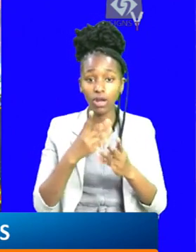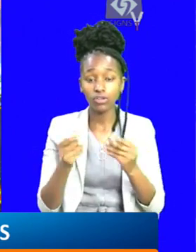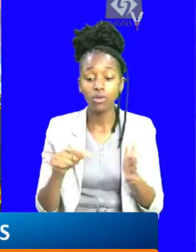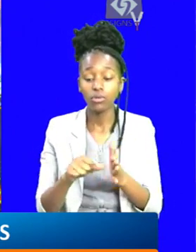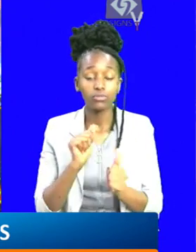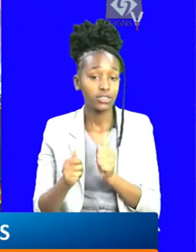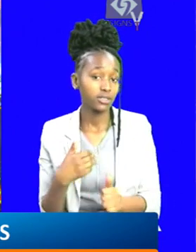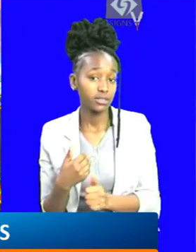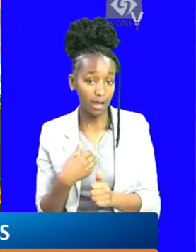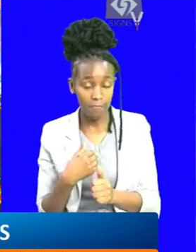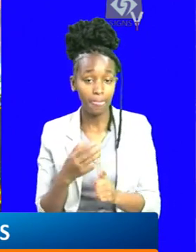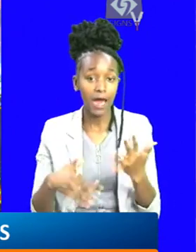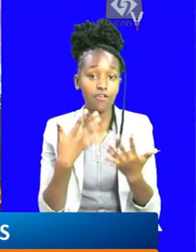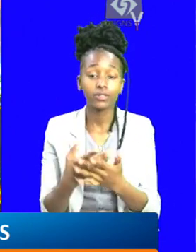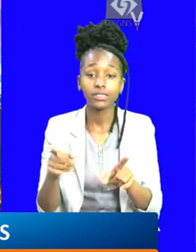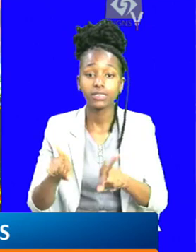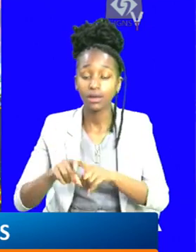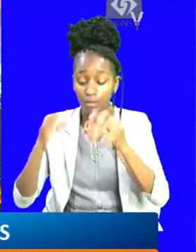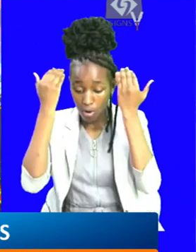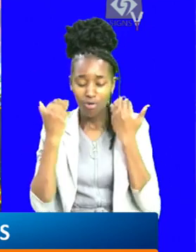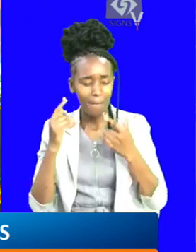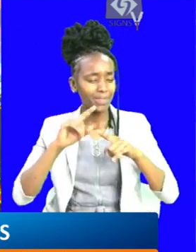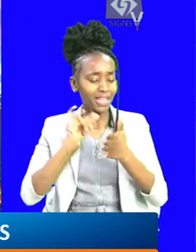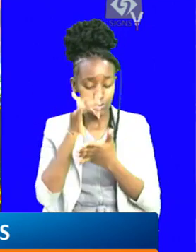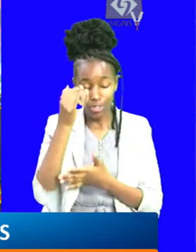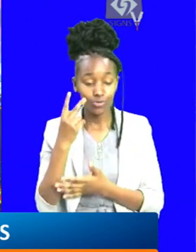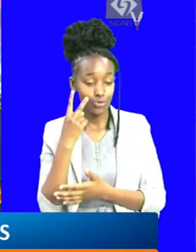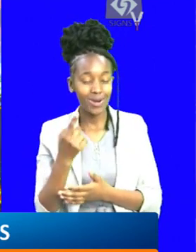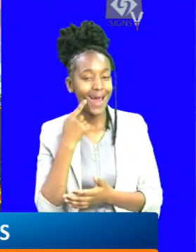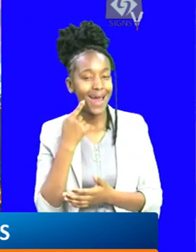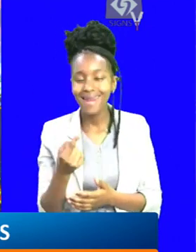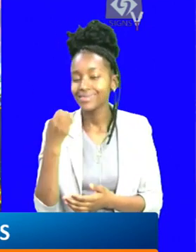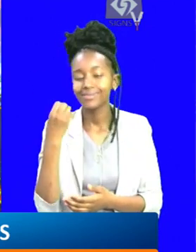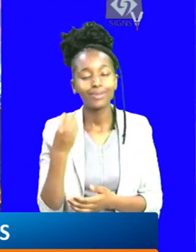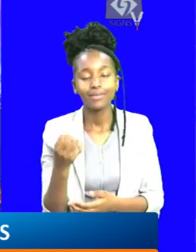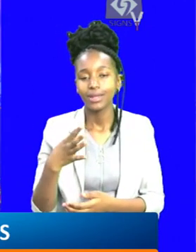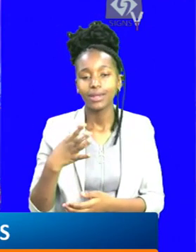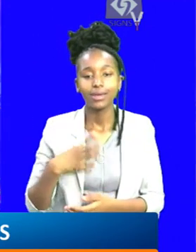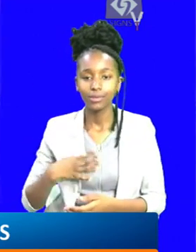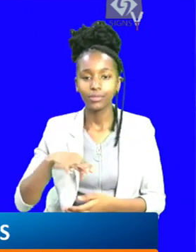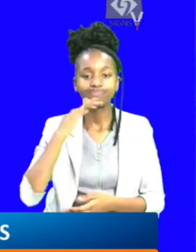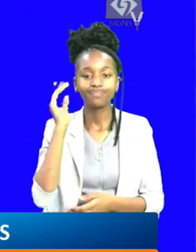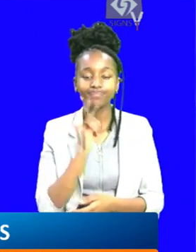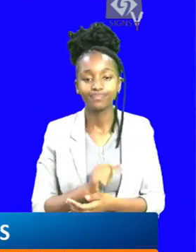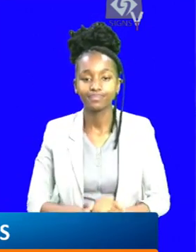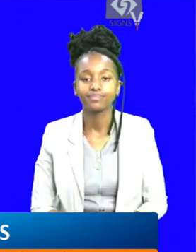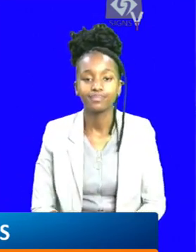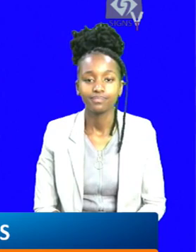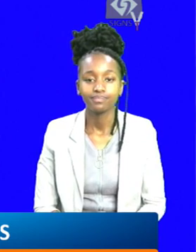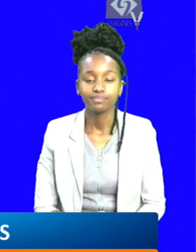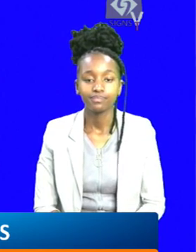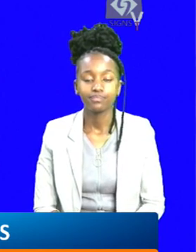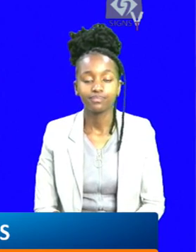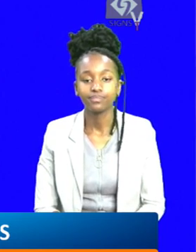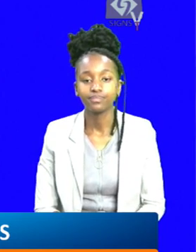Public Prosecutions, and the Judiciary failed to act in the timely and appropriate manner in handling the Paul Mackenzie arrests